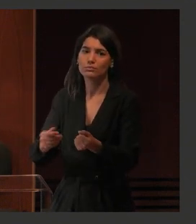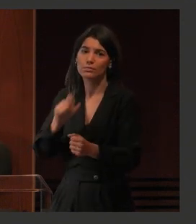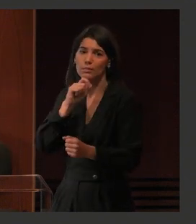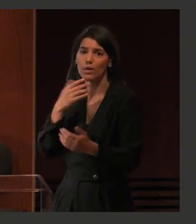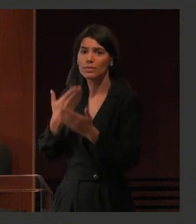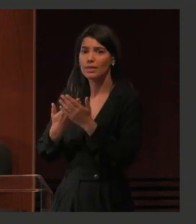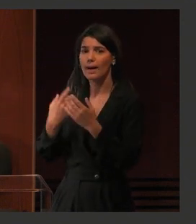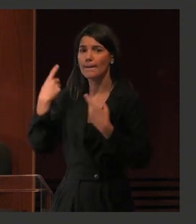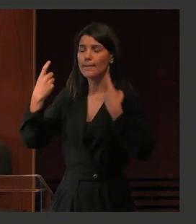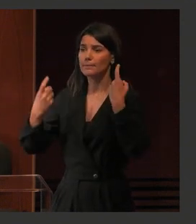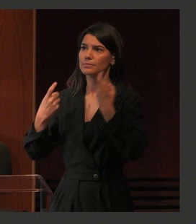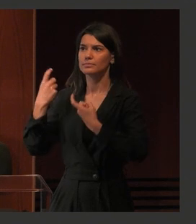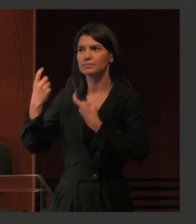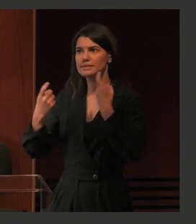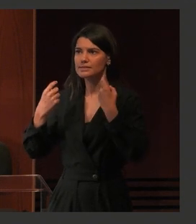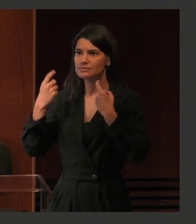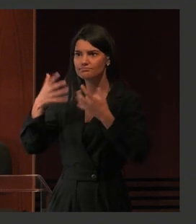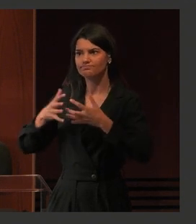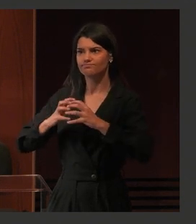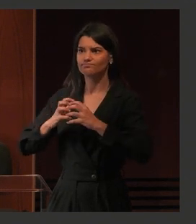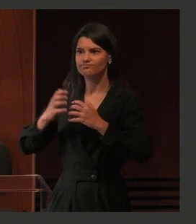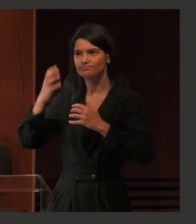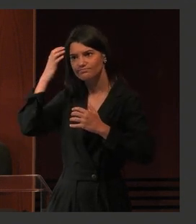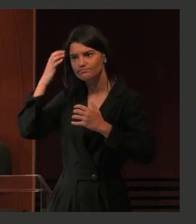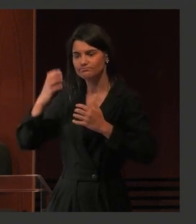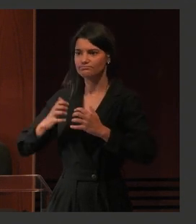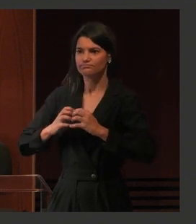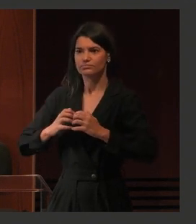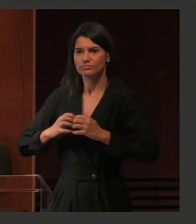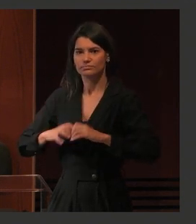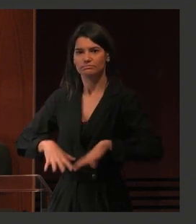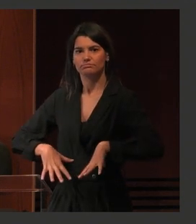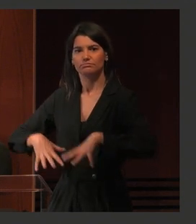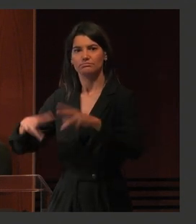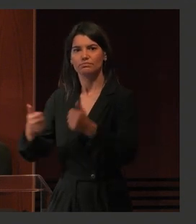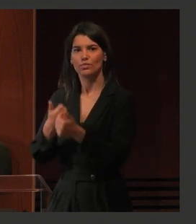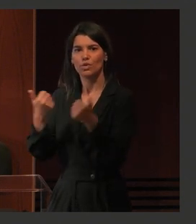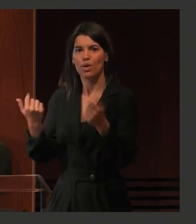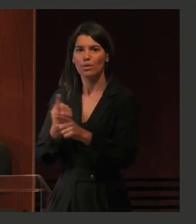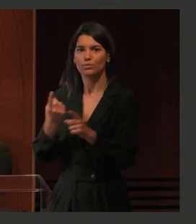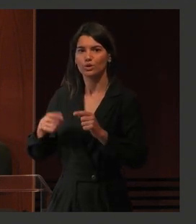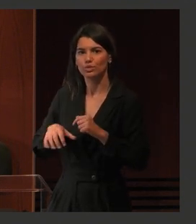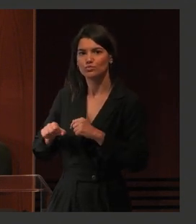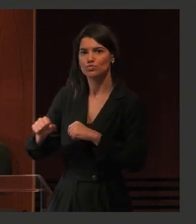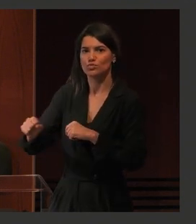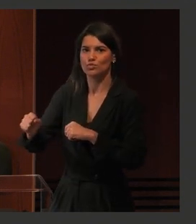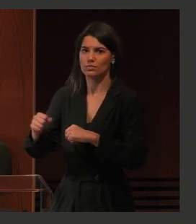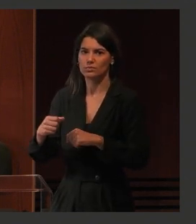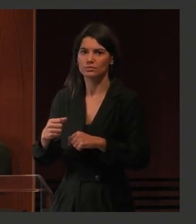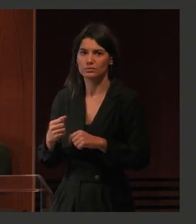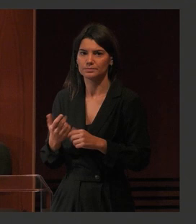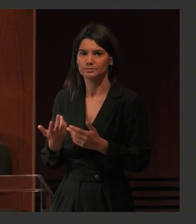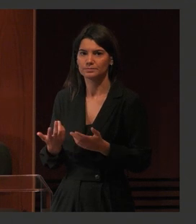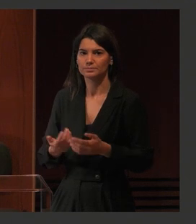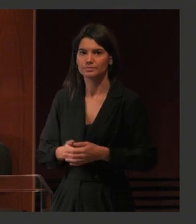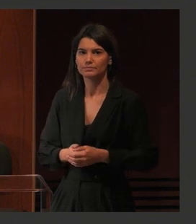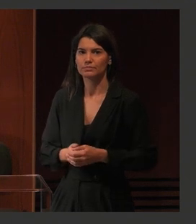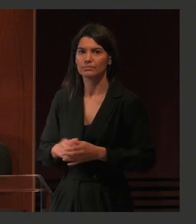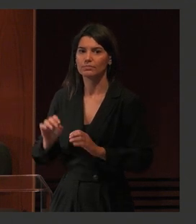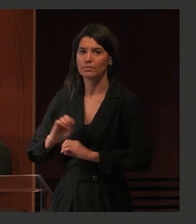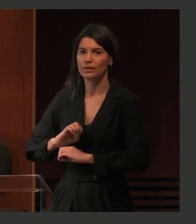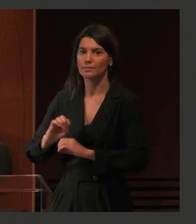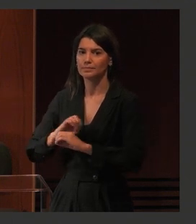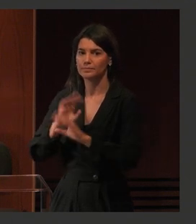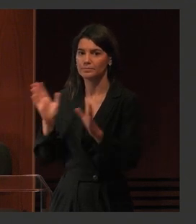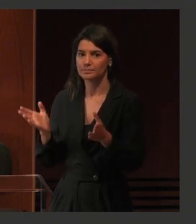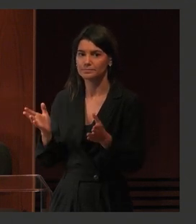is a much broader scope that you are looking at. Of course,